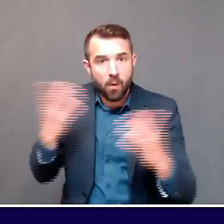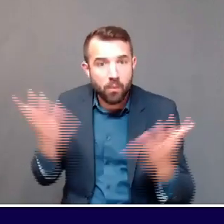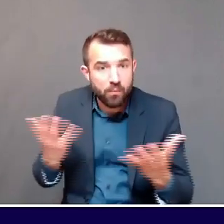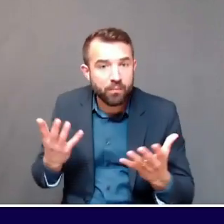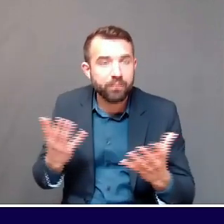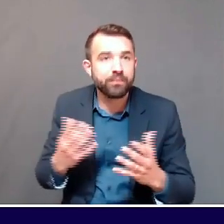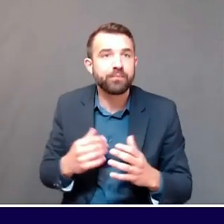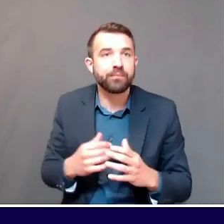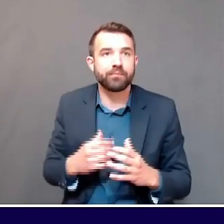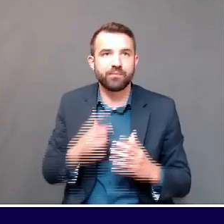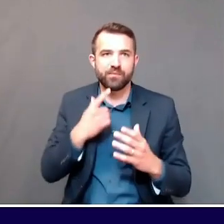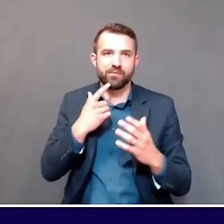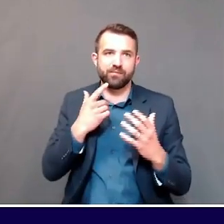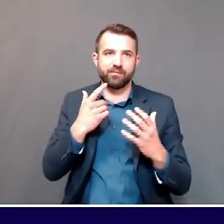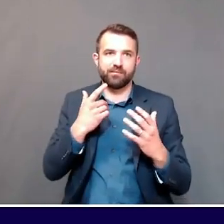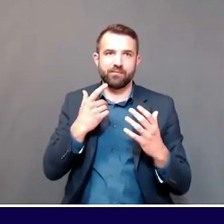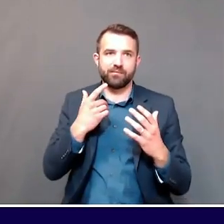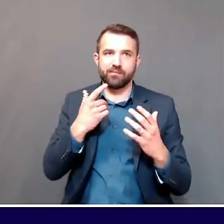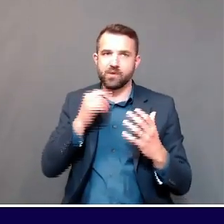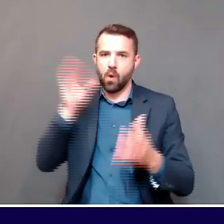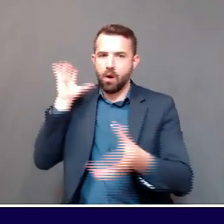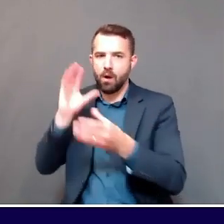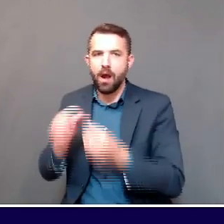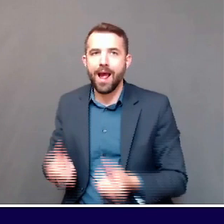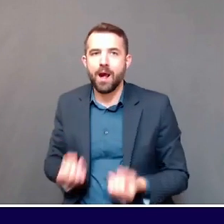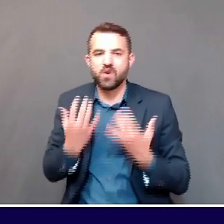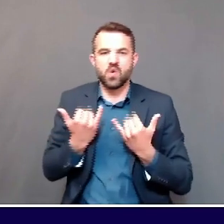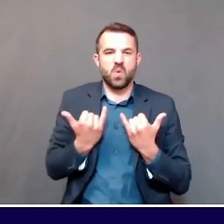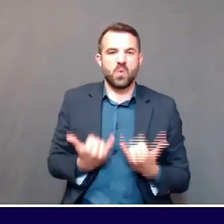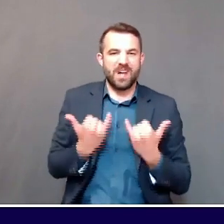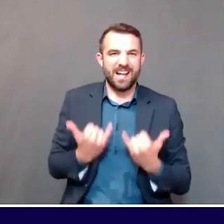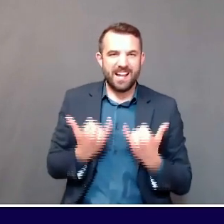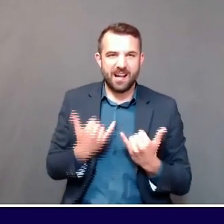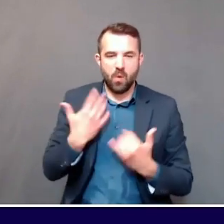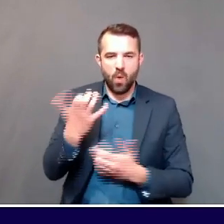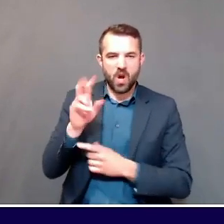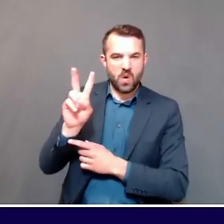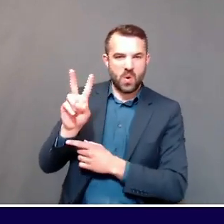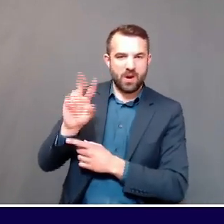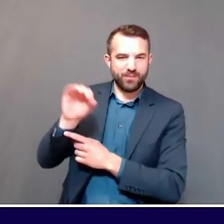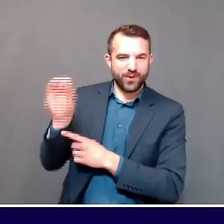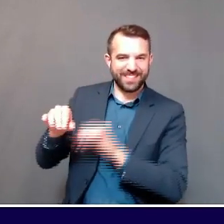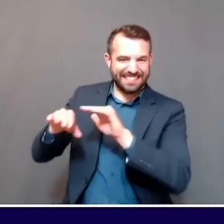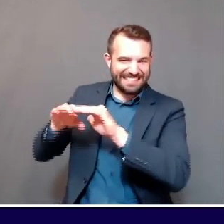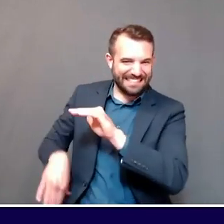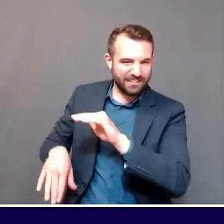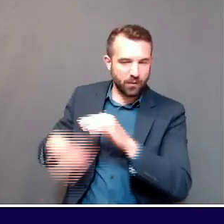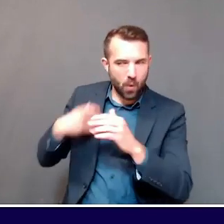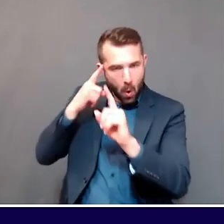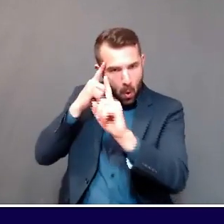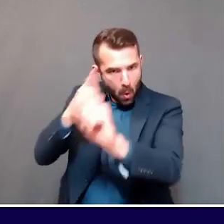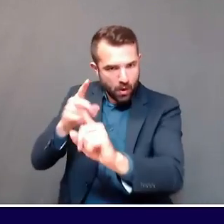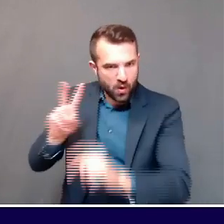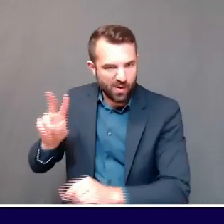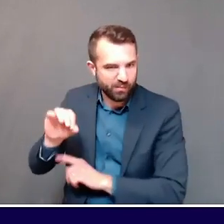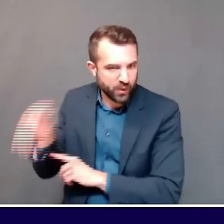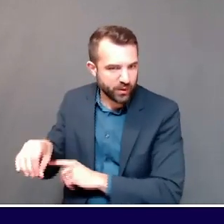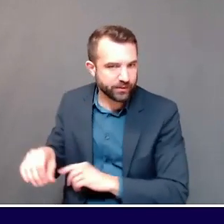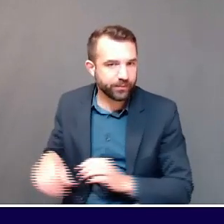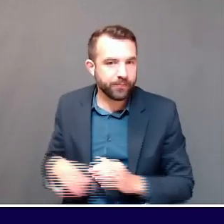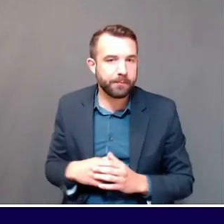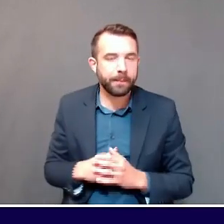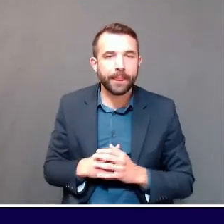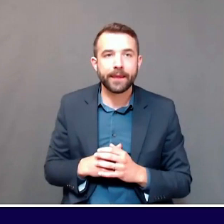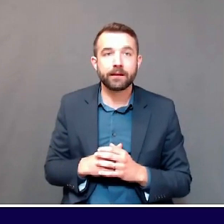cumulative positivity rate at down to 2%. The other thing that the positivity rate gives us more